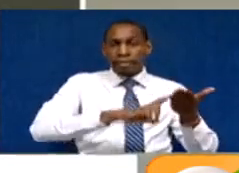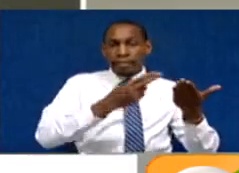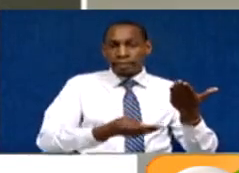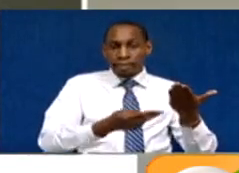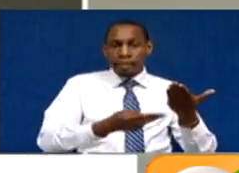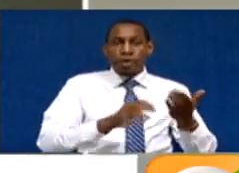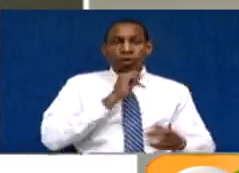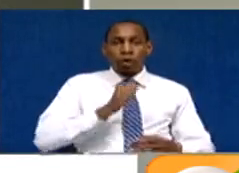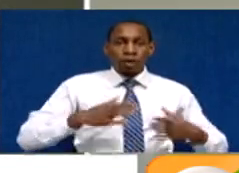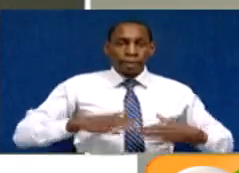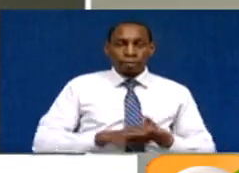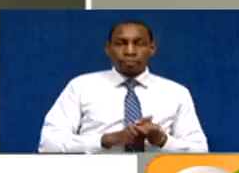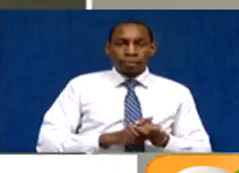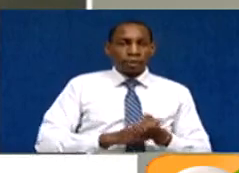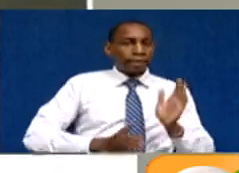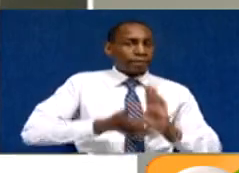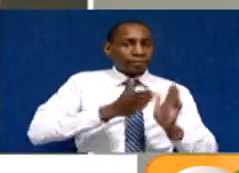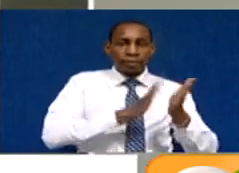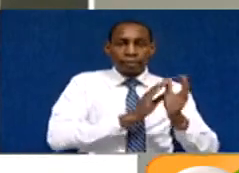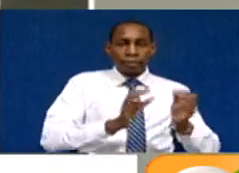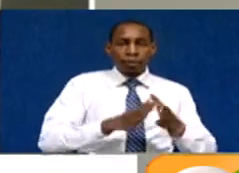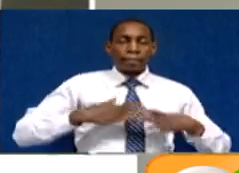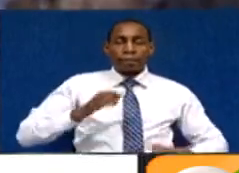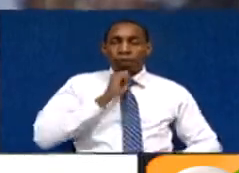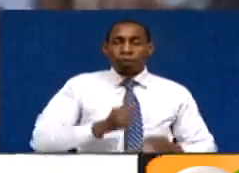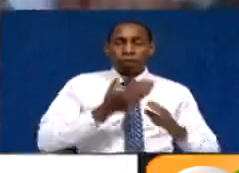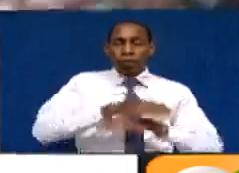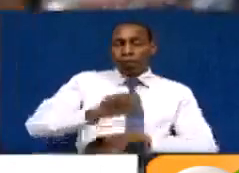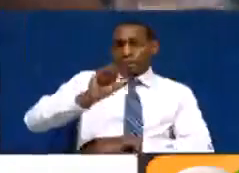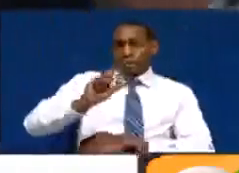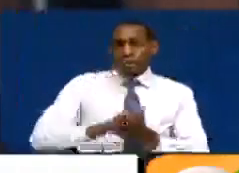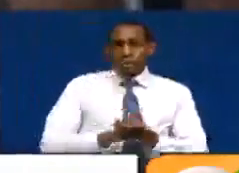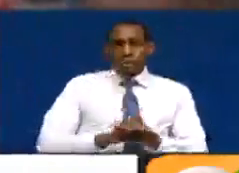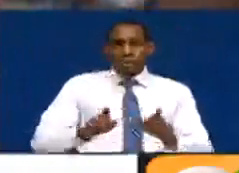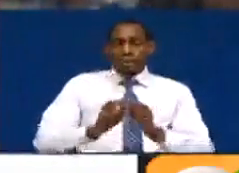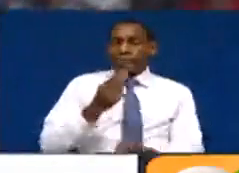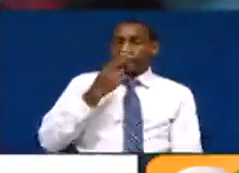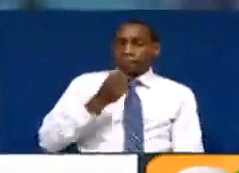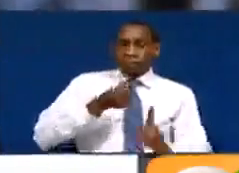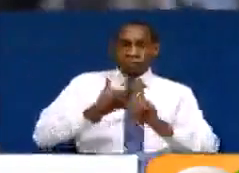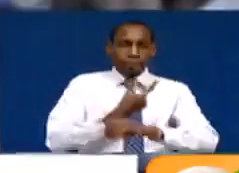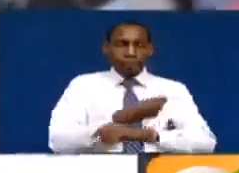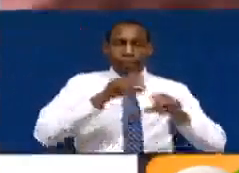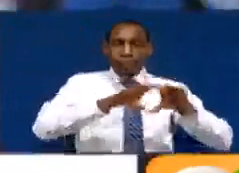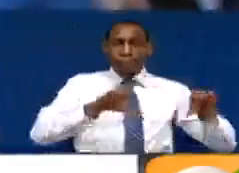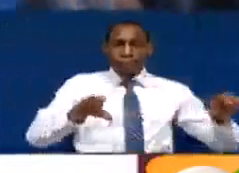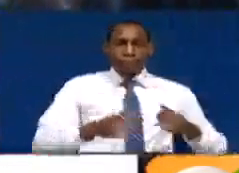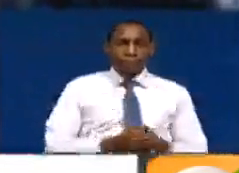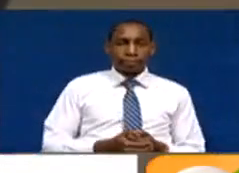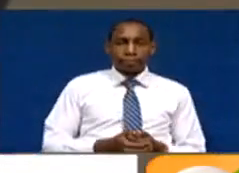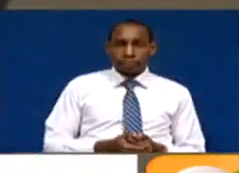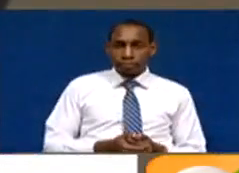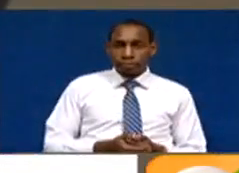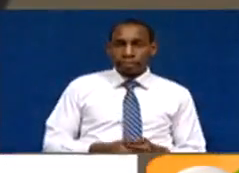elderly, have been reluctant to recommend it to anyone older than 50 years, the biggest chunk of the flu vaccine market.